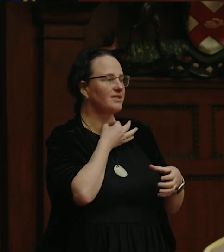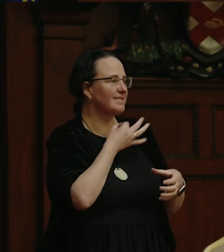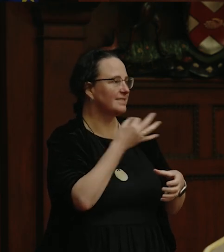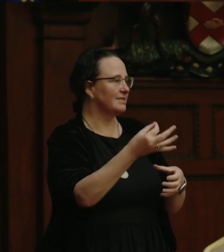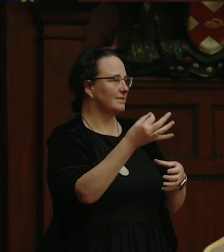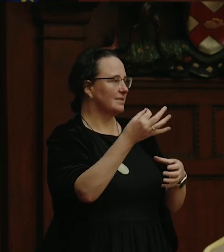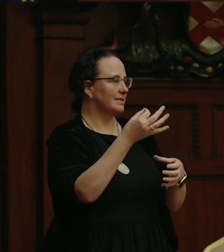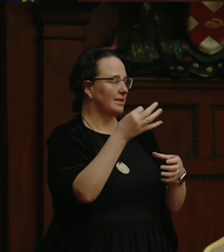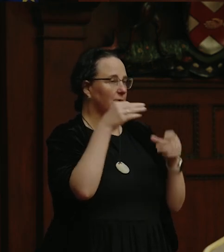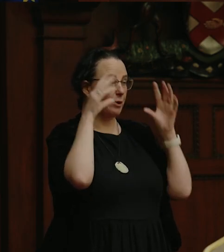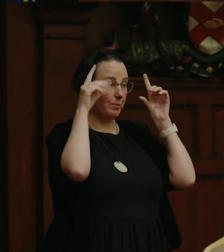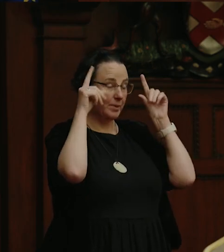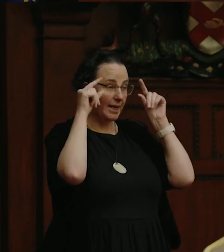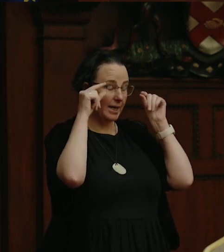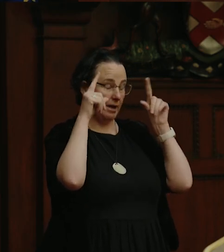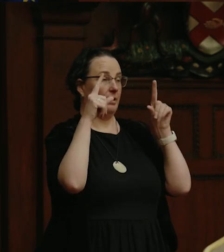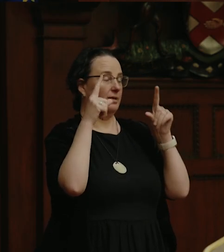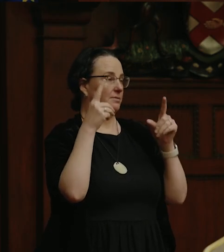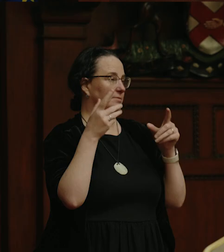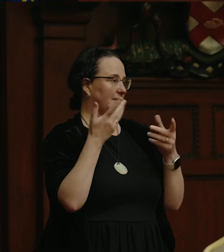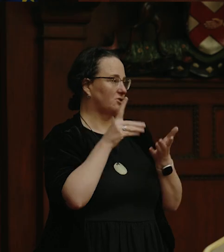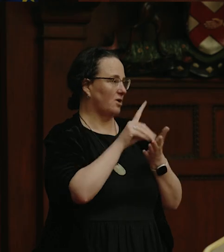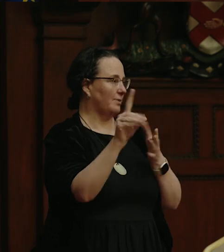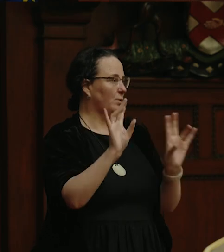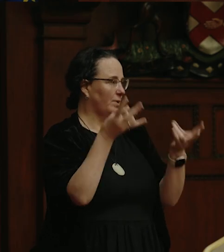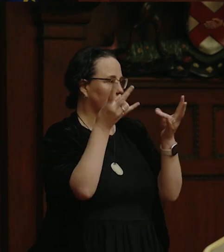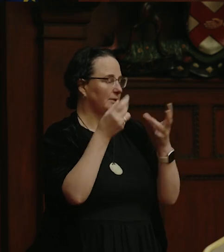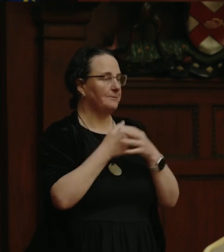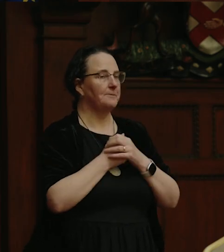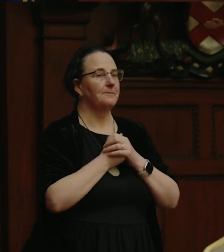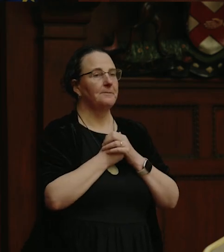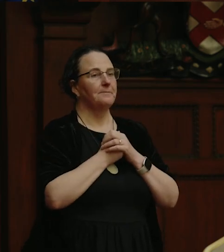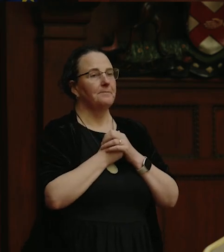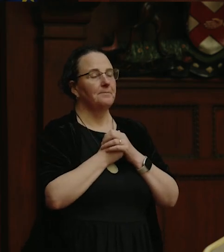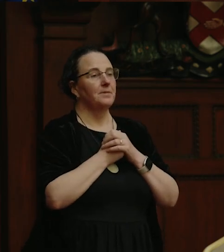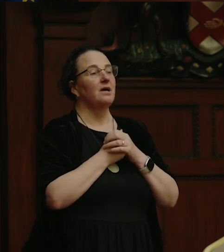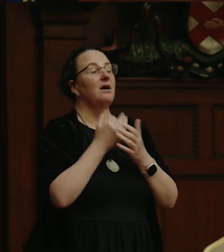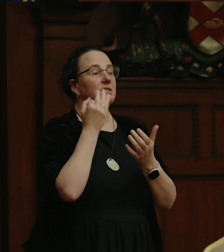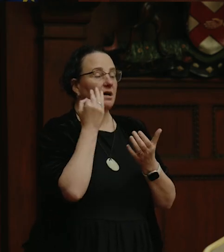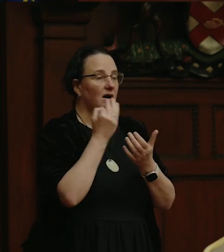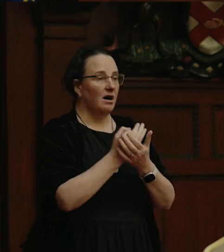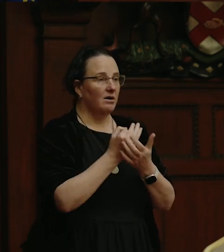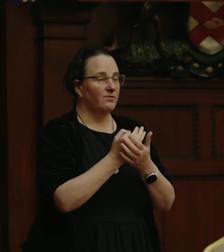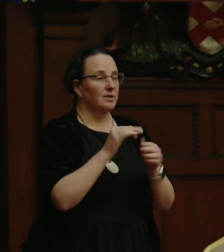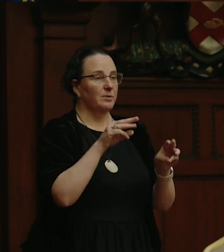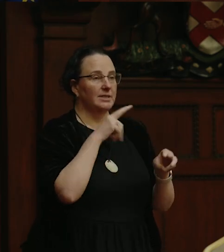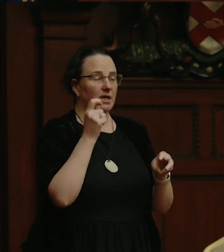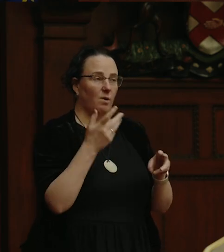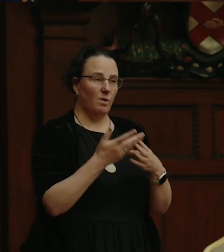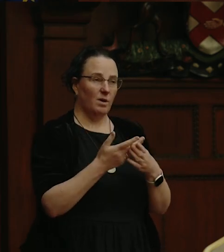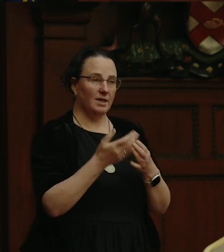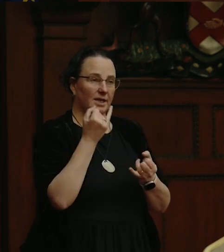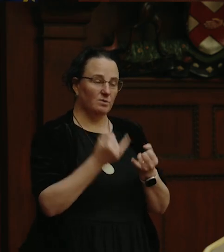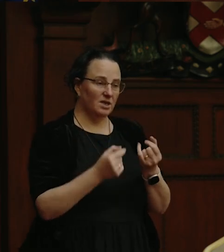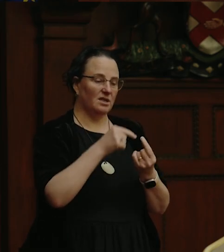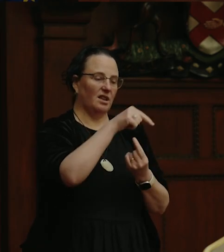between your blinks. So this leads to what people often call a vicious cycle, or I